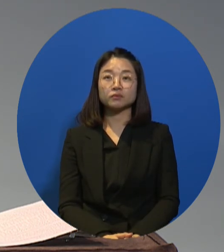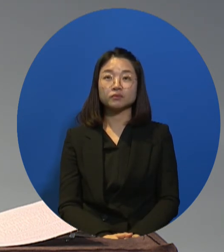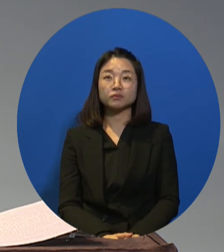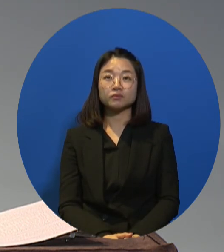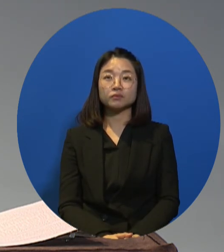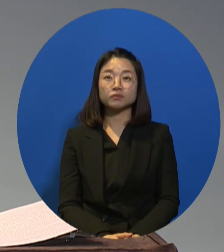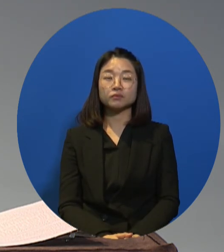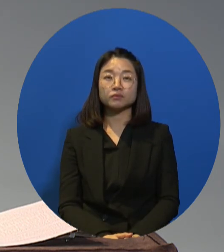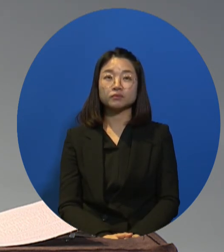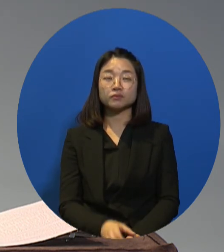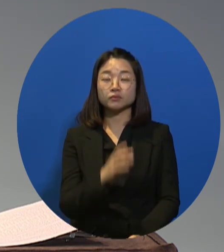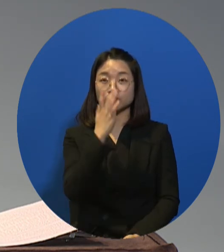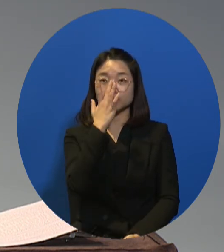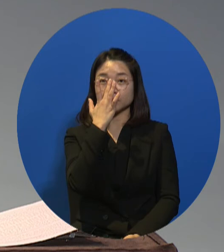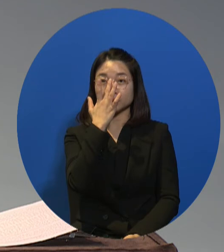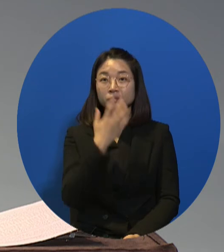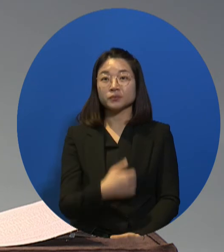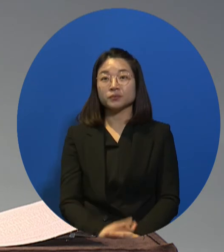comments made by the panelists.